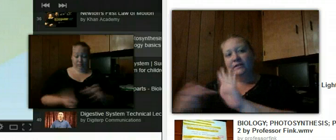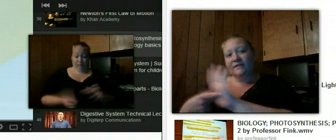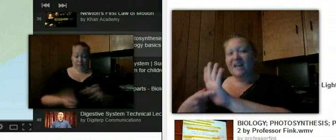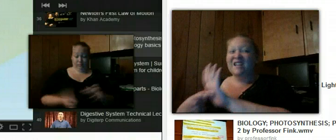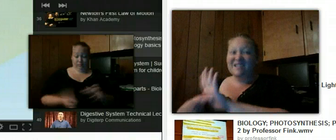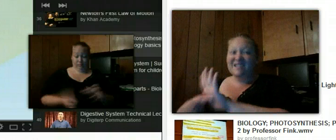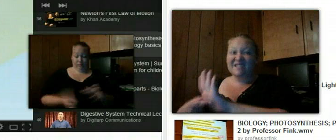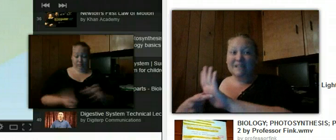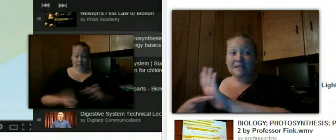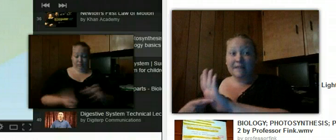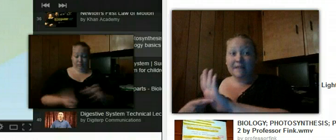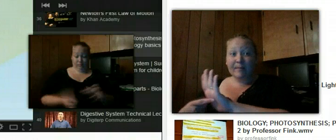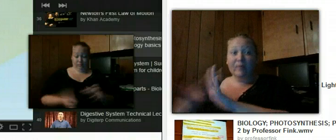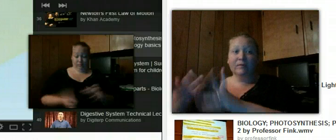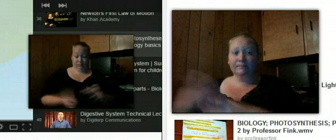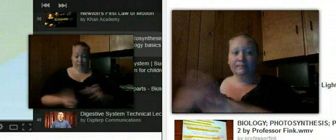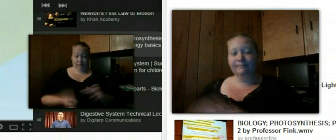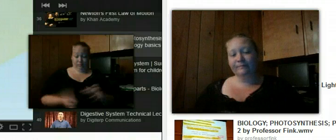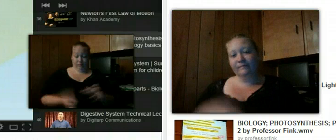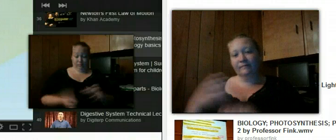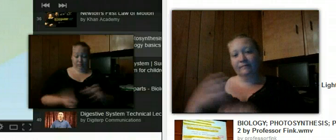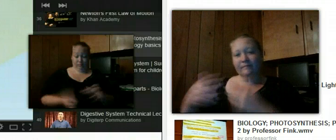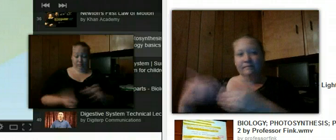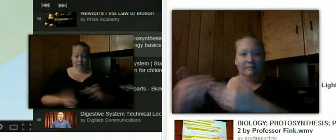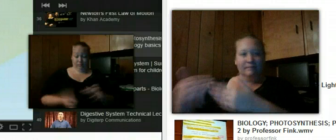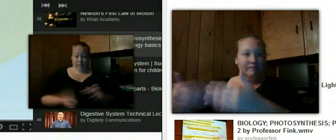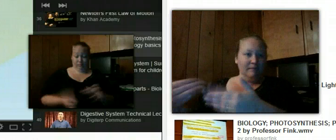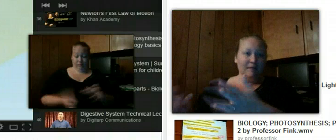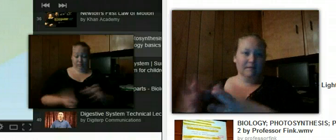I should have said example,